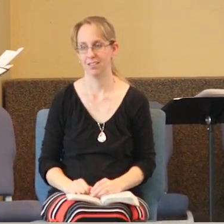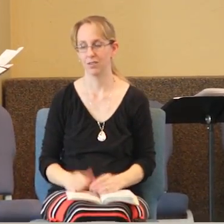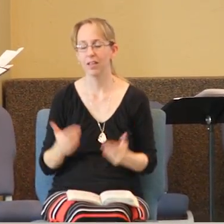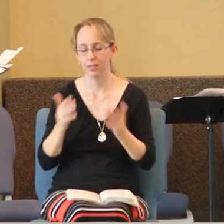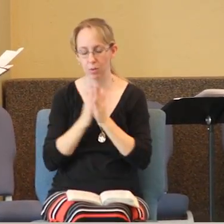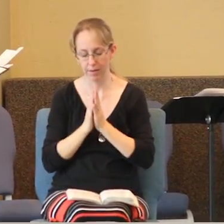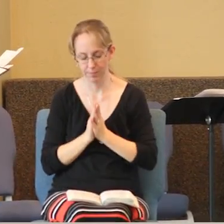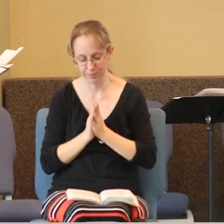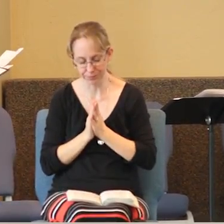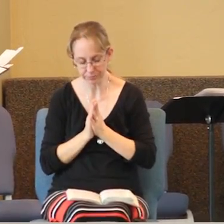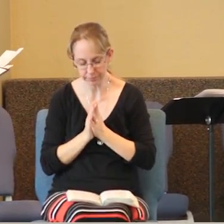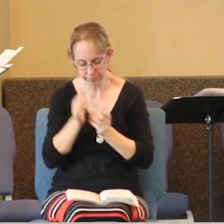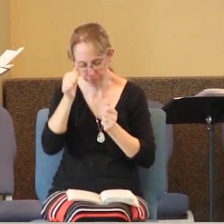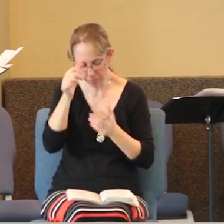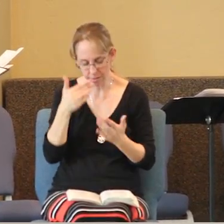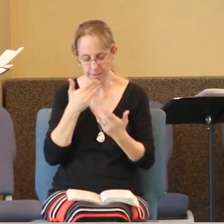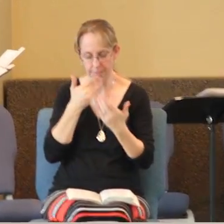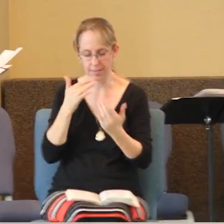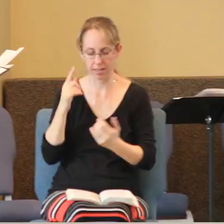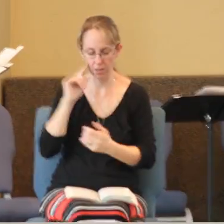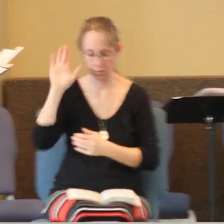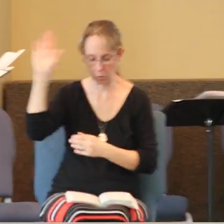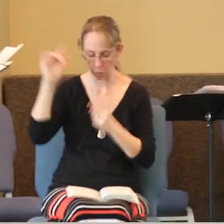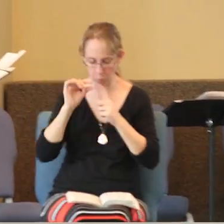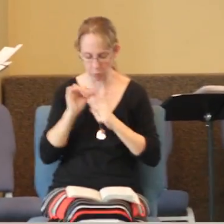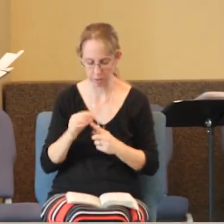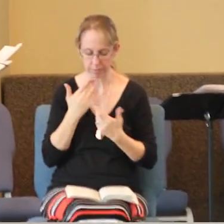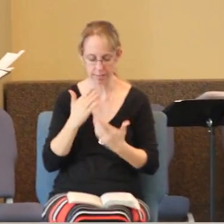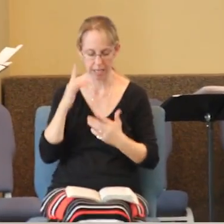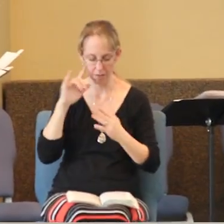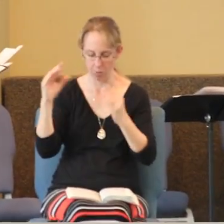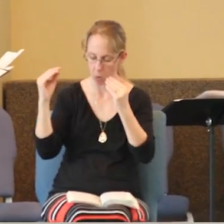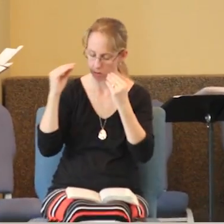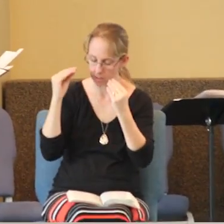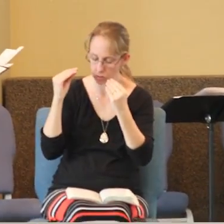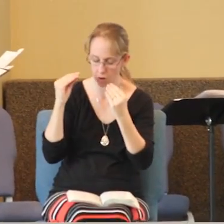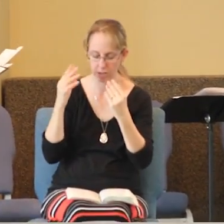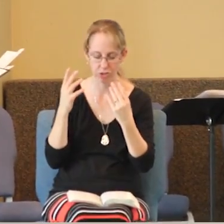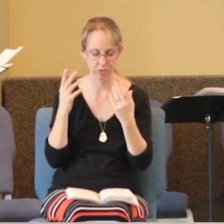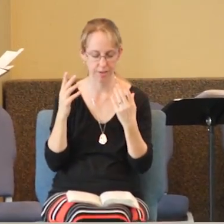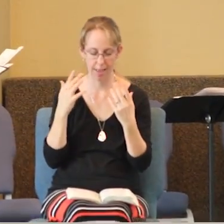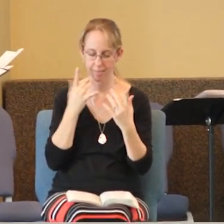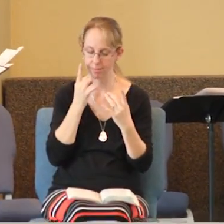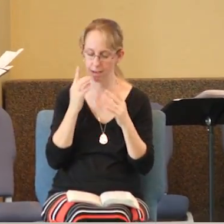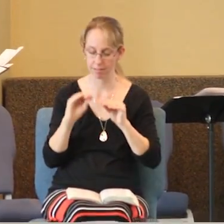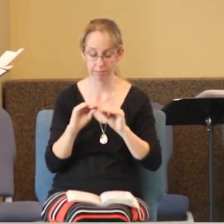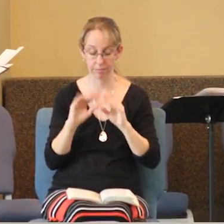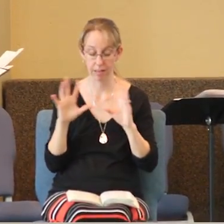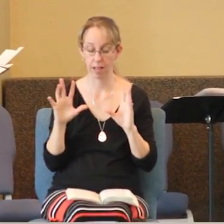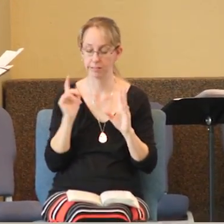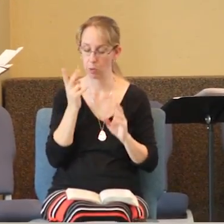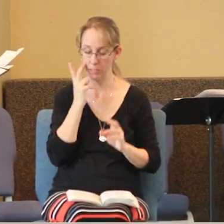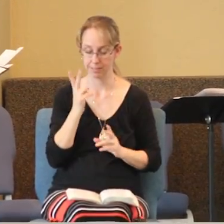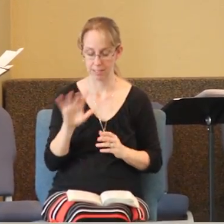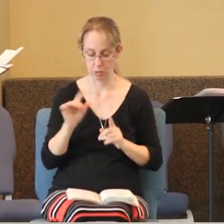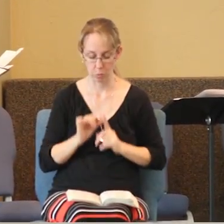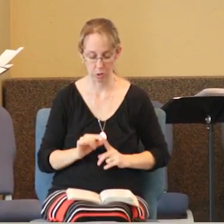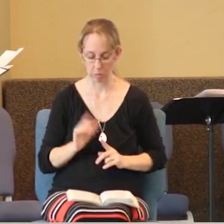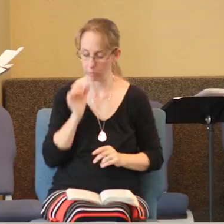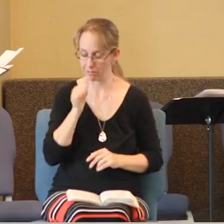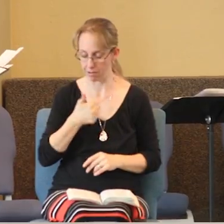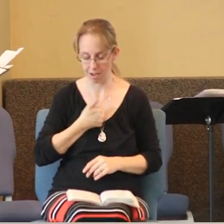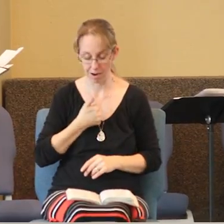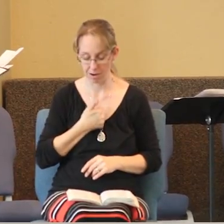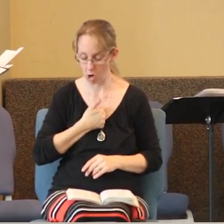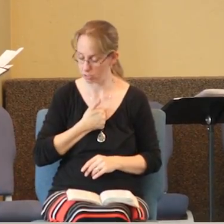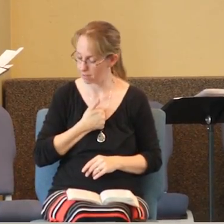Let's pray. Father, thank you for your word. Thank you for the instruction, the enlightenment that you give us through your word, Father,